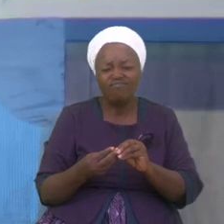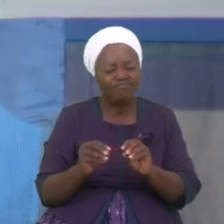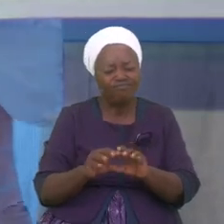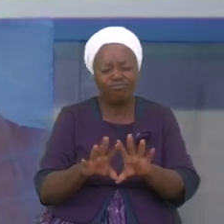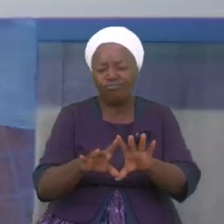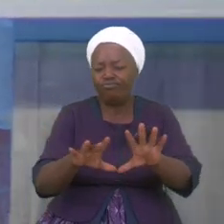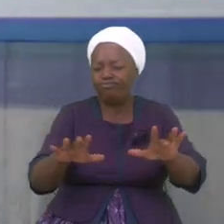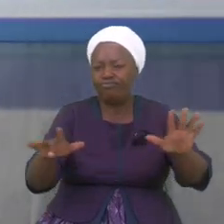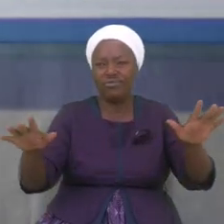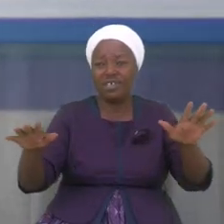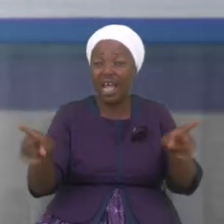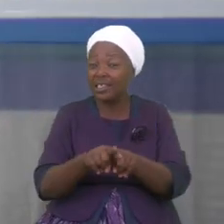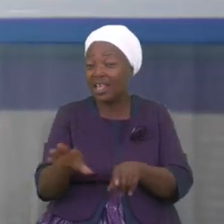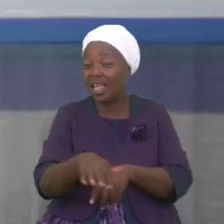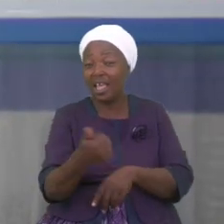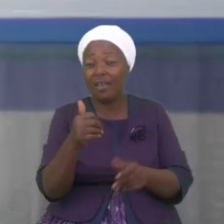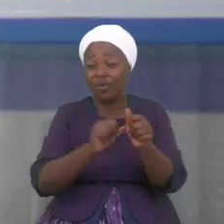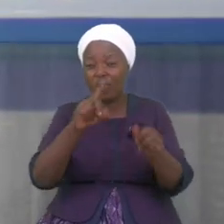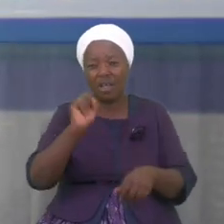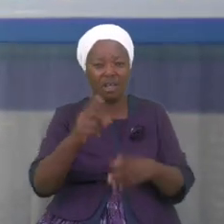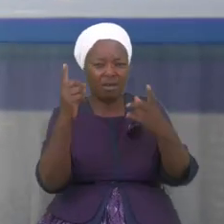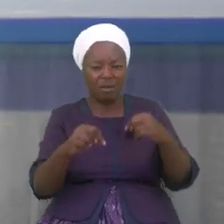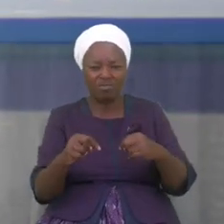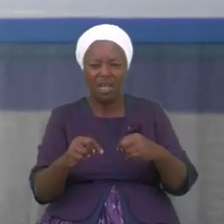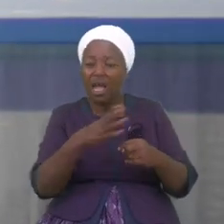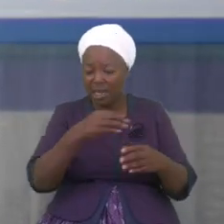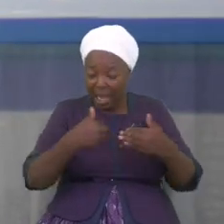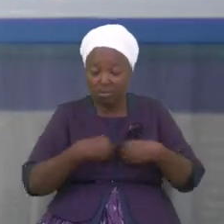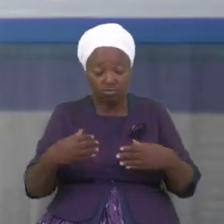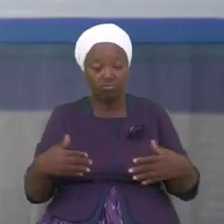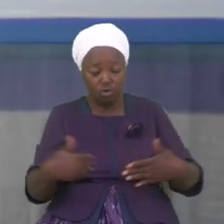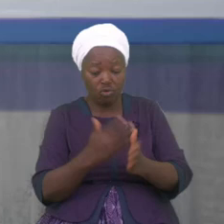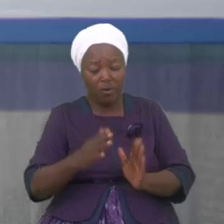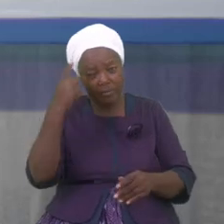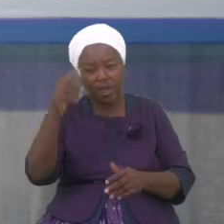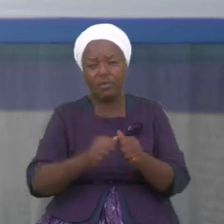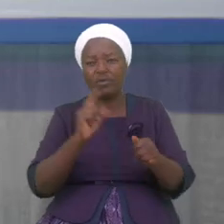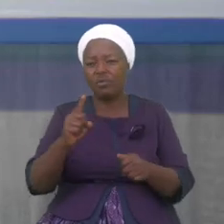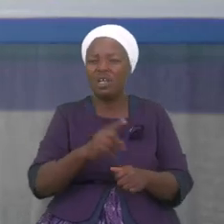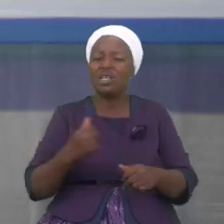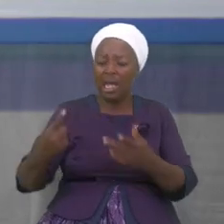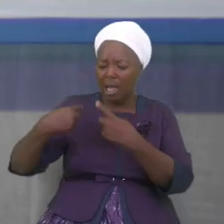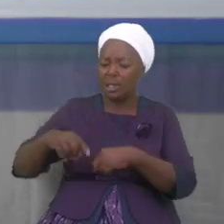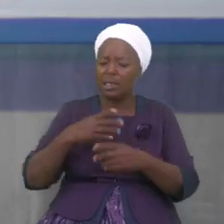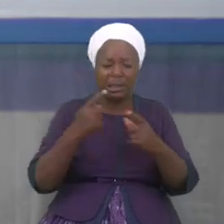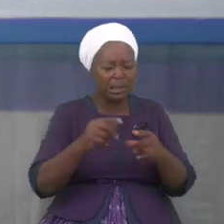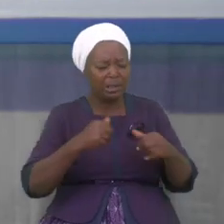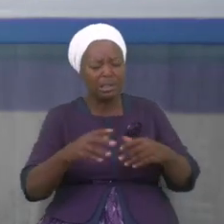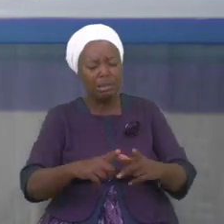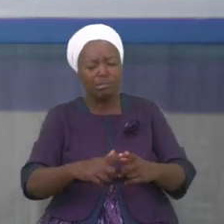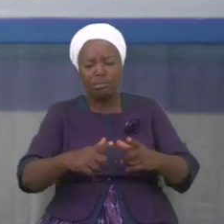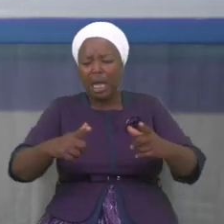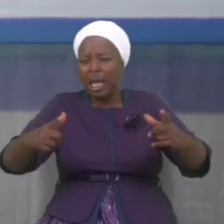so everybody can come. He has room for everyone. His heart of love is large